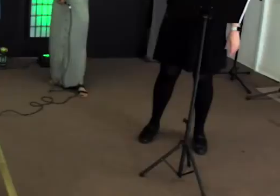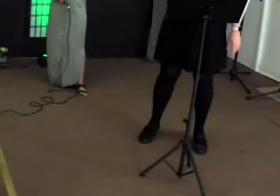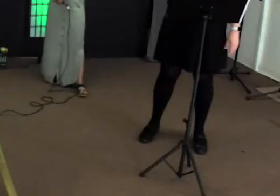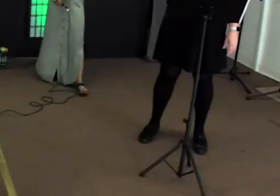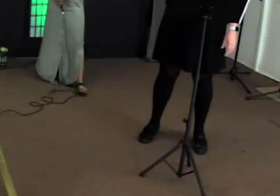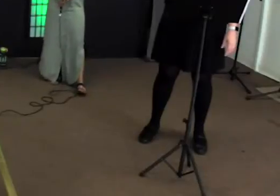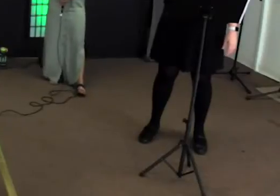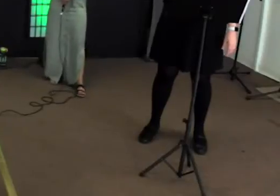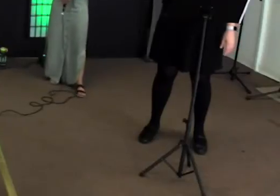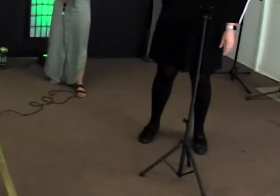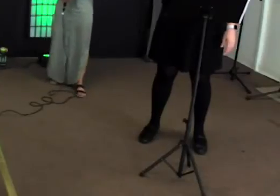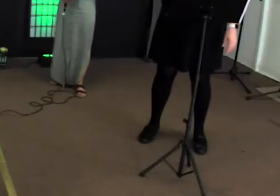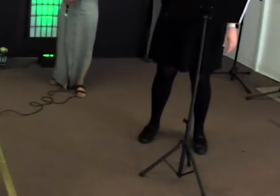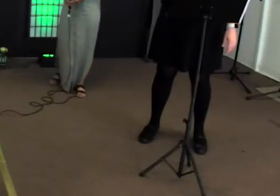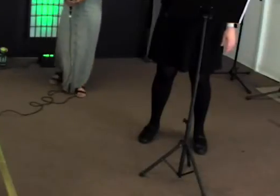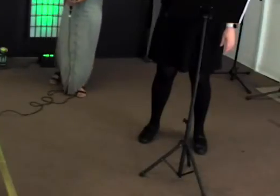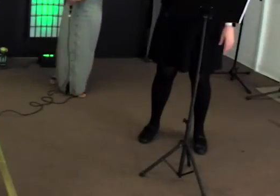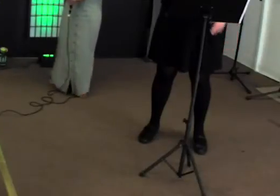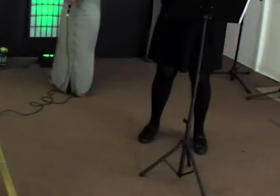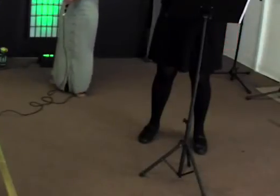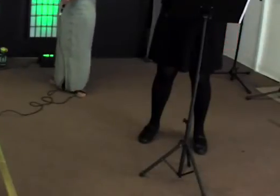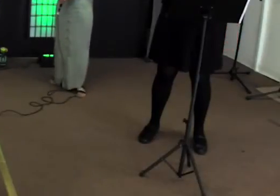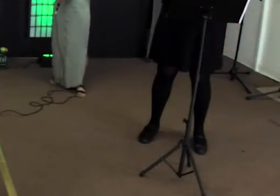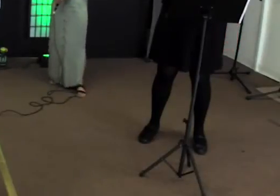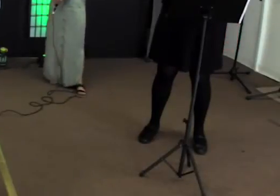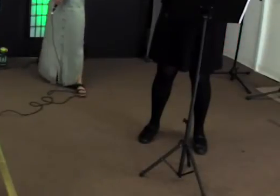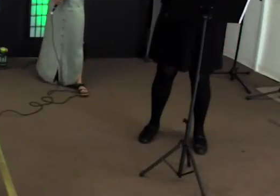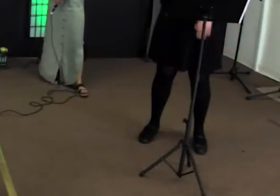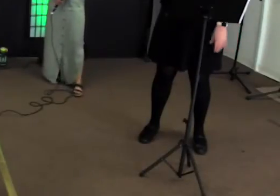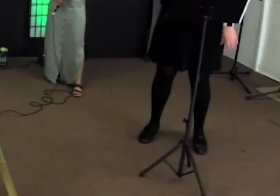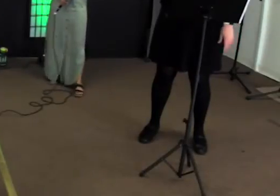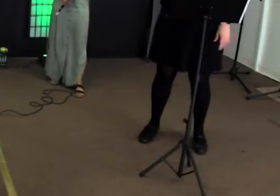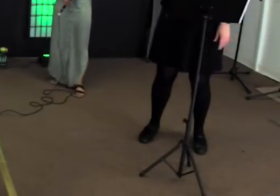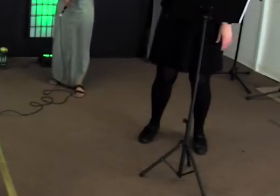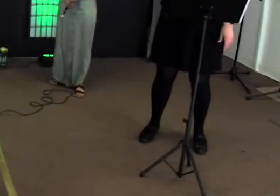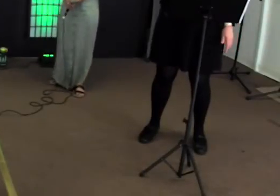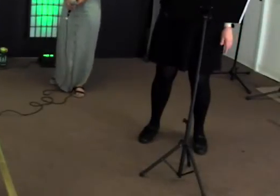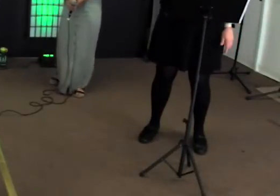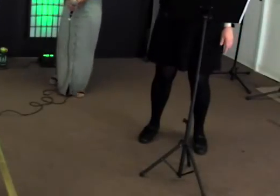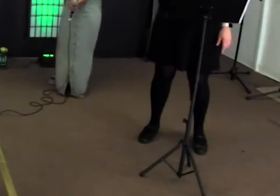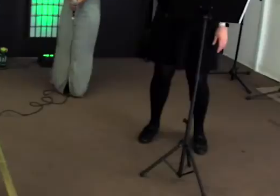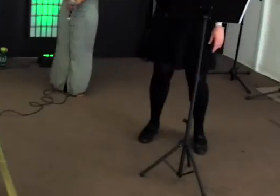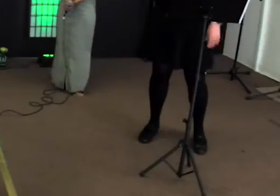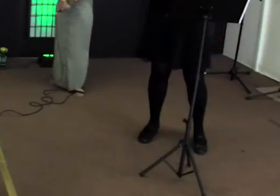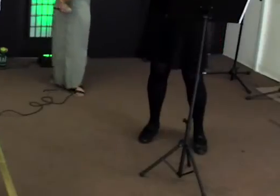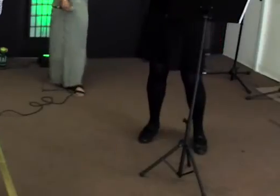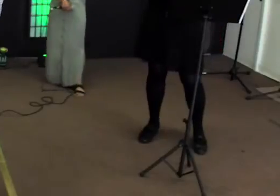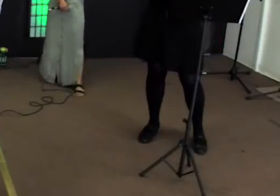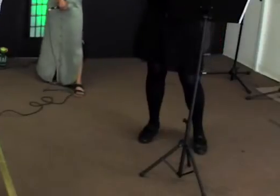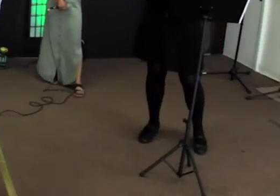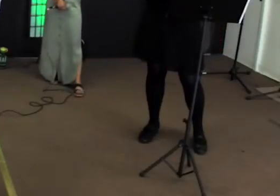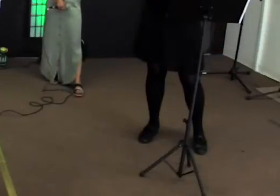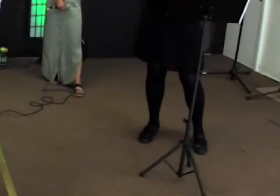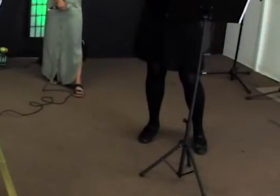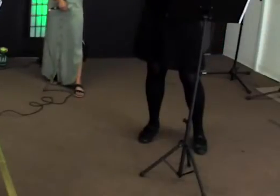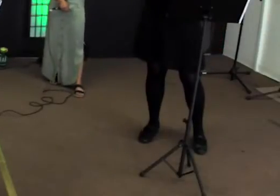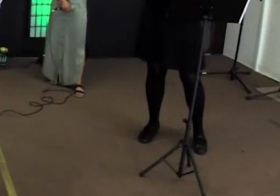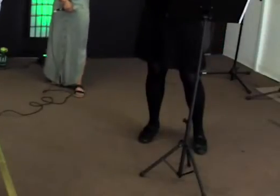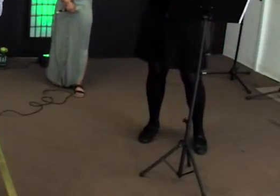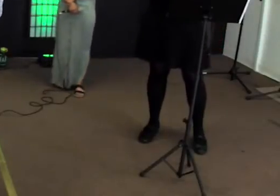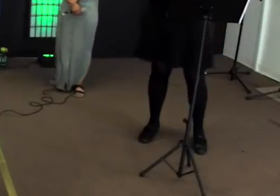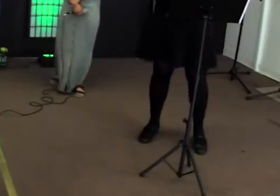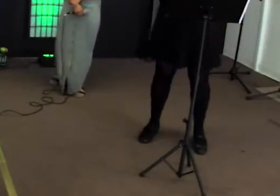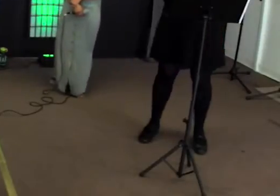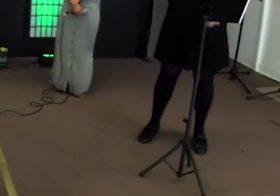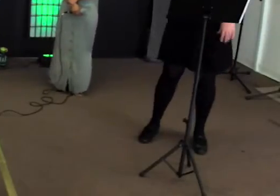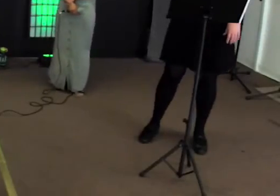John were here this morning, they'd say, love ya, mwah. But since it's me, love ya.